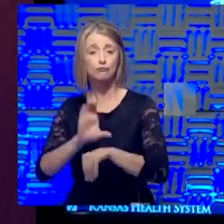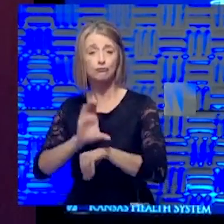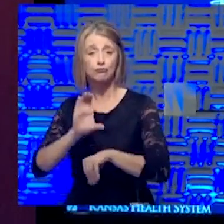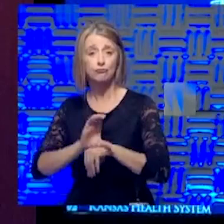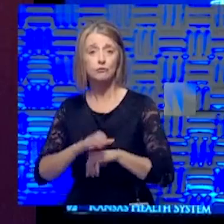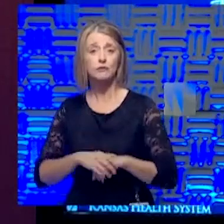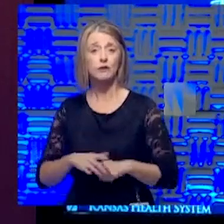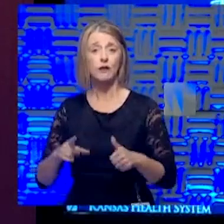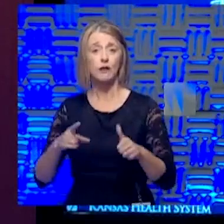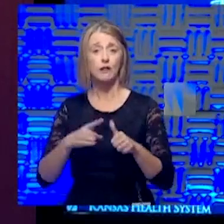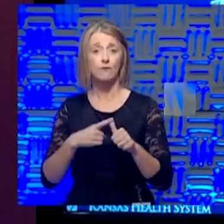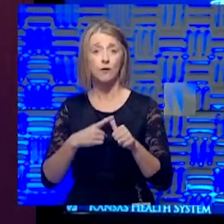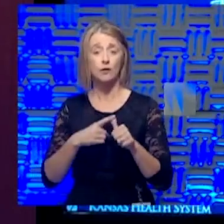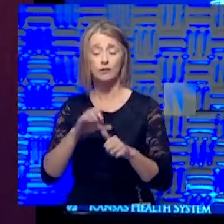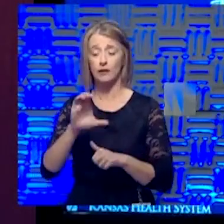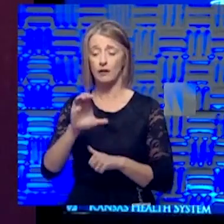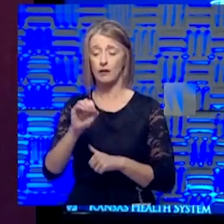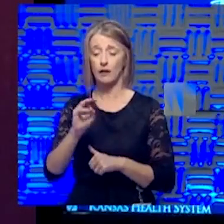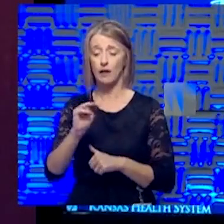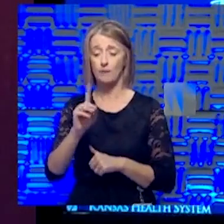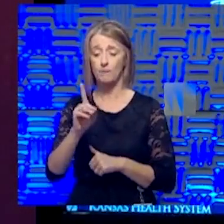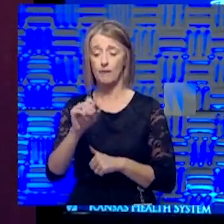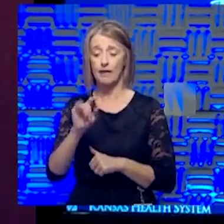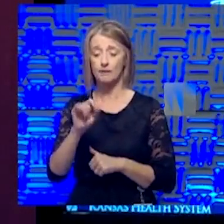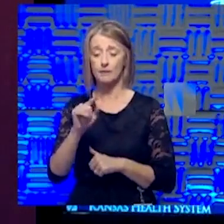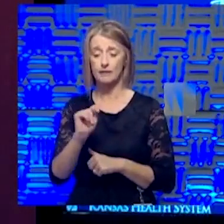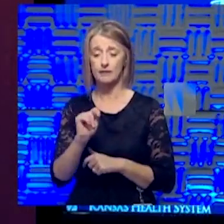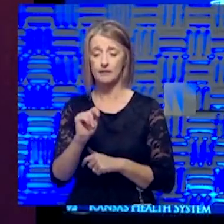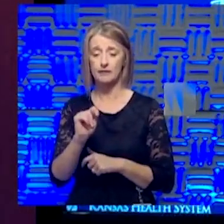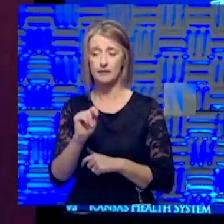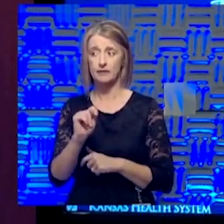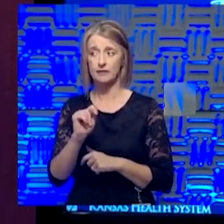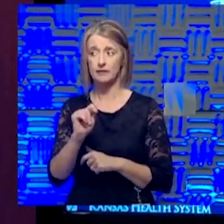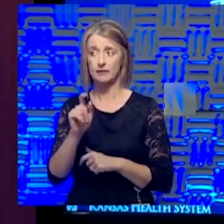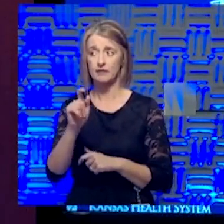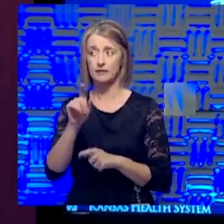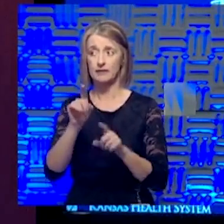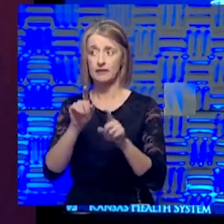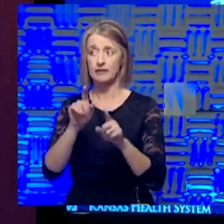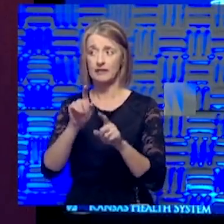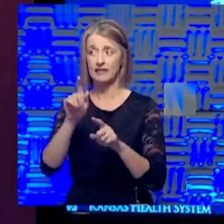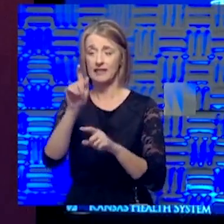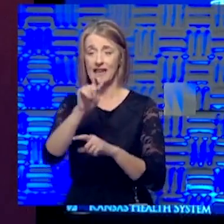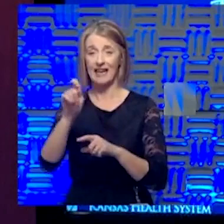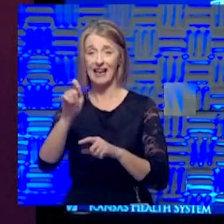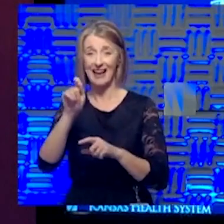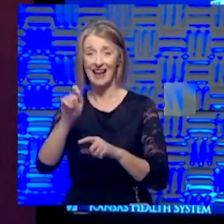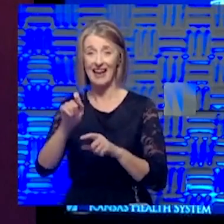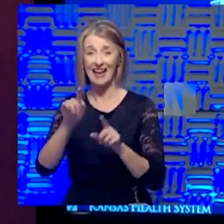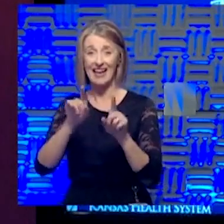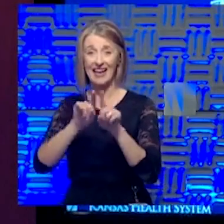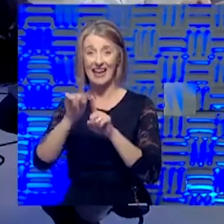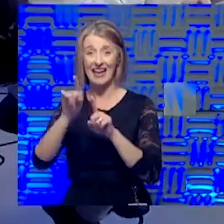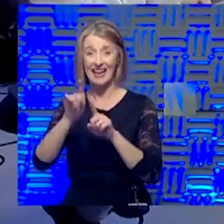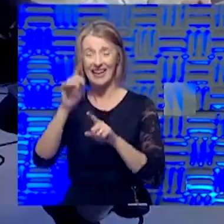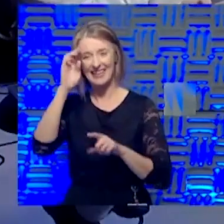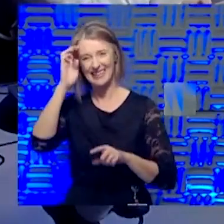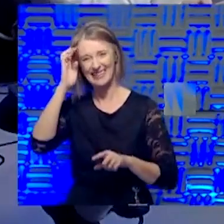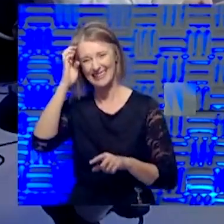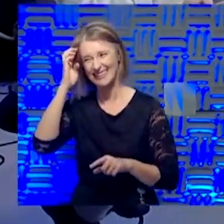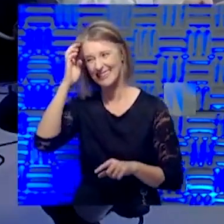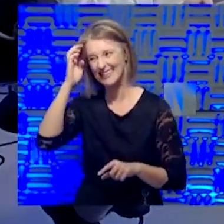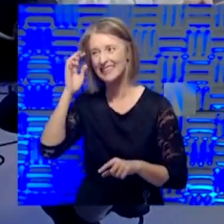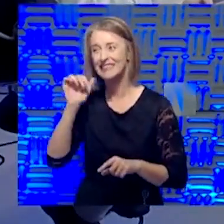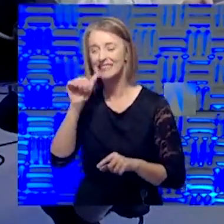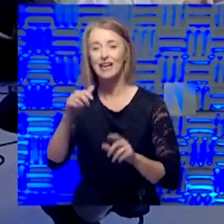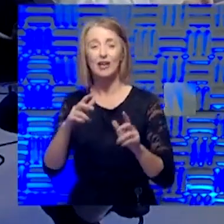first commandment does not have an asterisk. I didn't say asterisk very well. Asterisk. Okay, thank you. It didn't have one of those